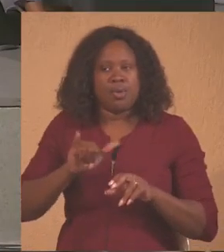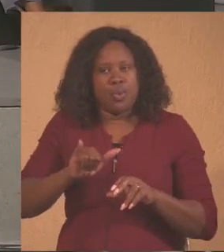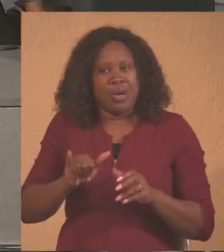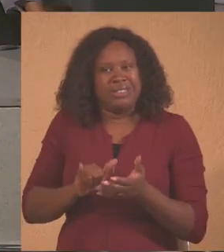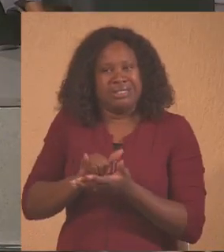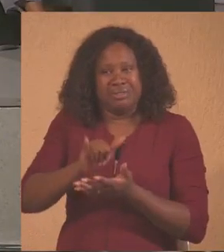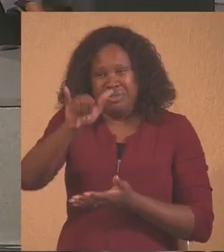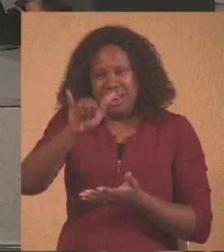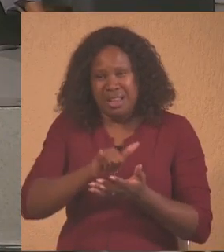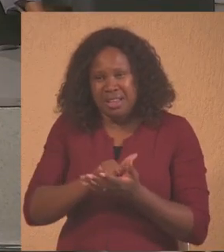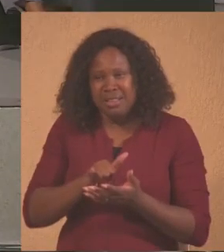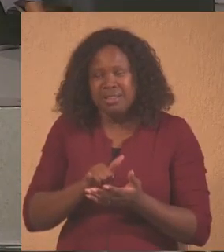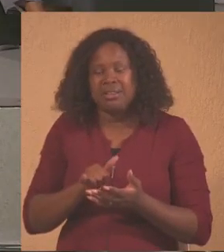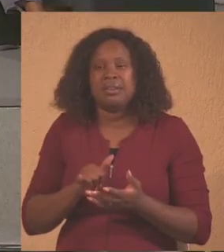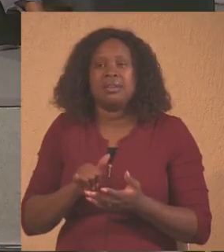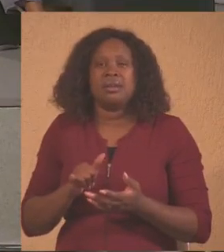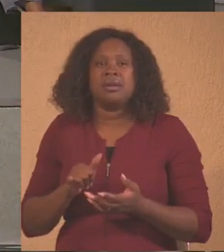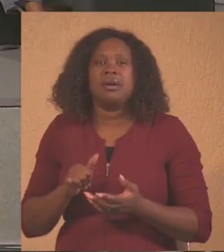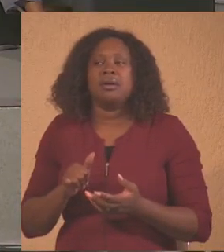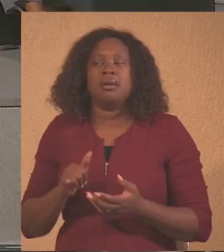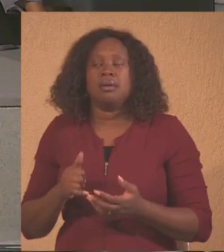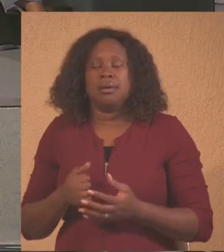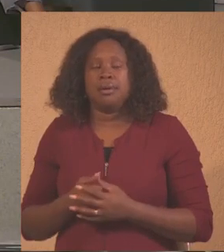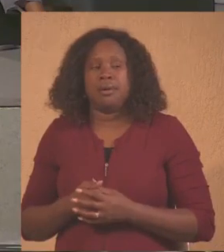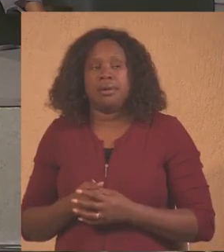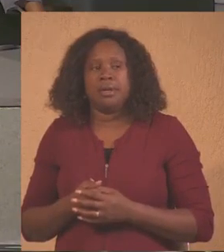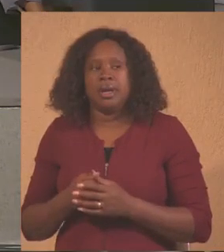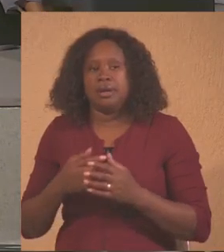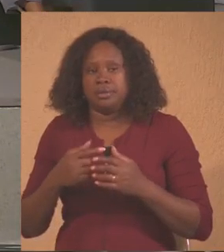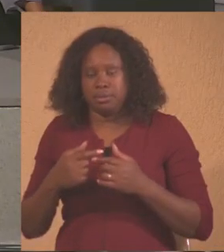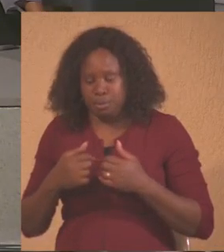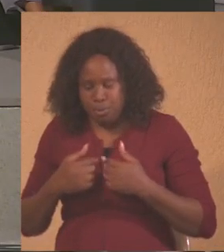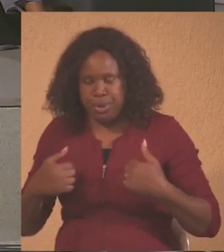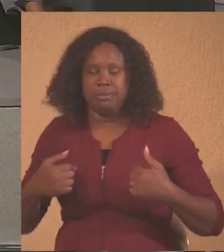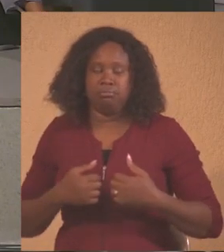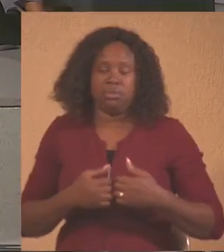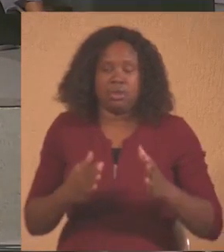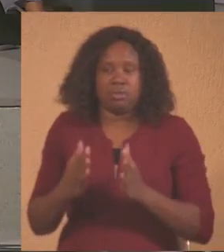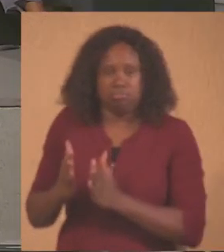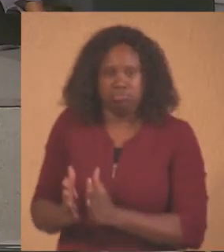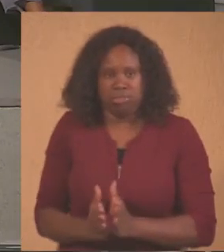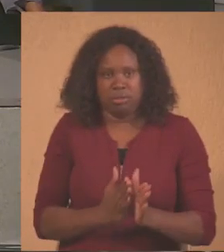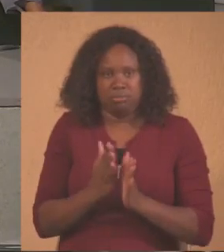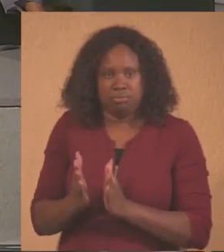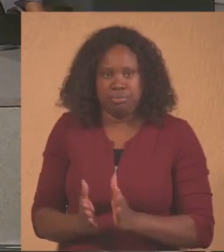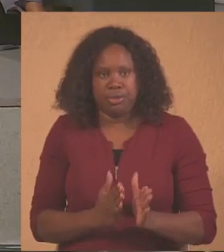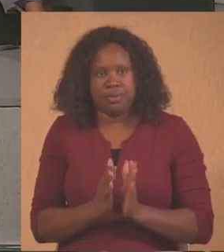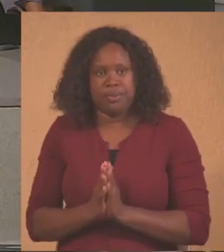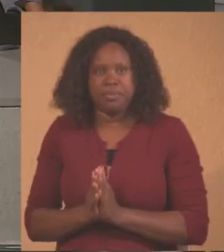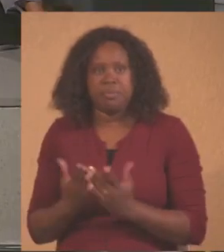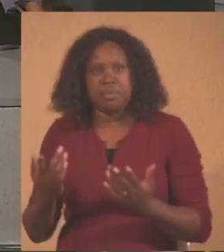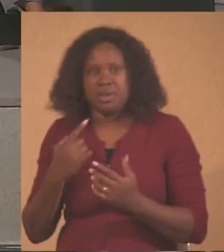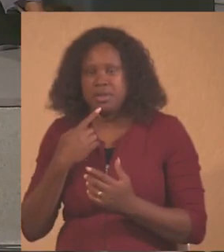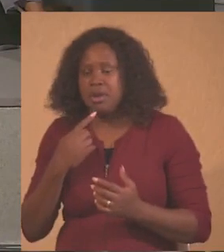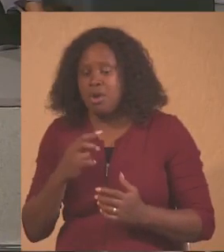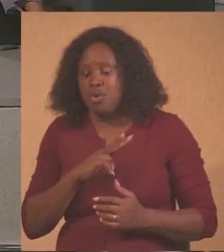which route as well, and then preparation starts with us. If there are 200,